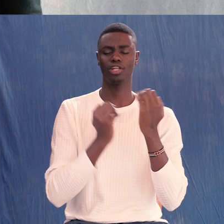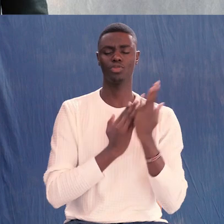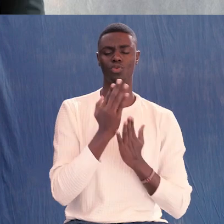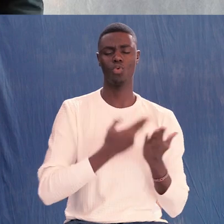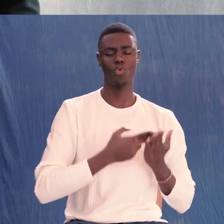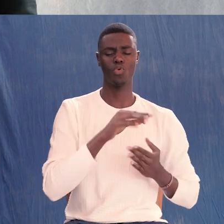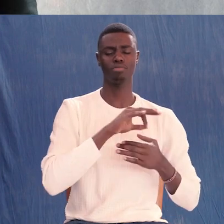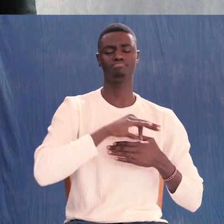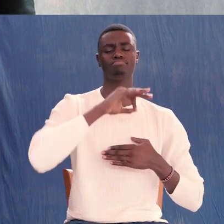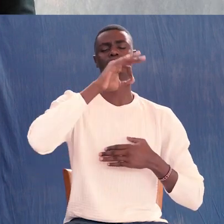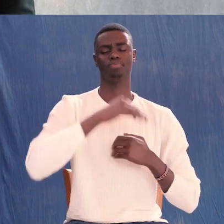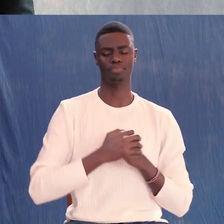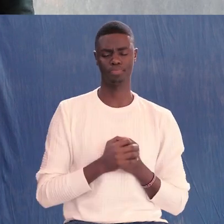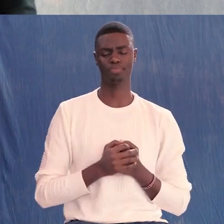Spirit.